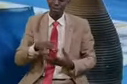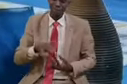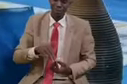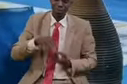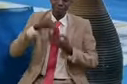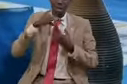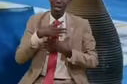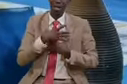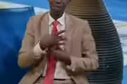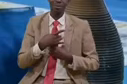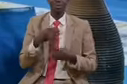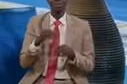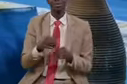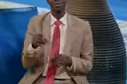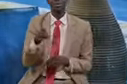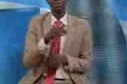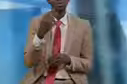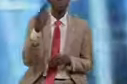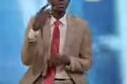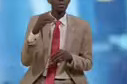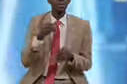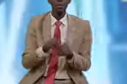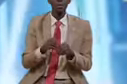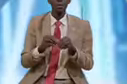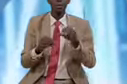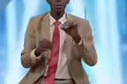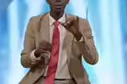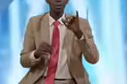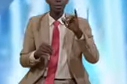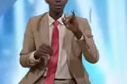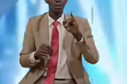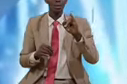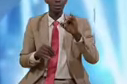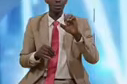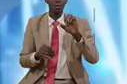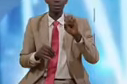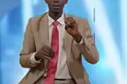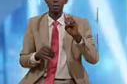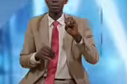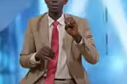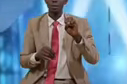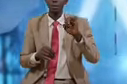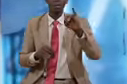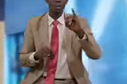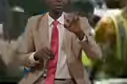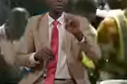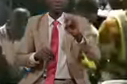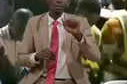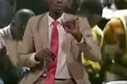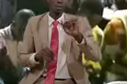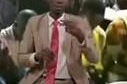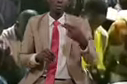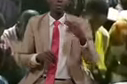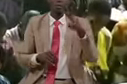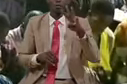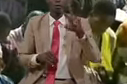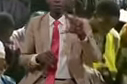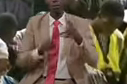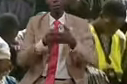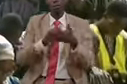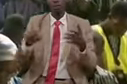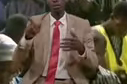at Isaiah chapter 43, and I'm reading from verse 21. Isaiah chapter 43, verse